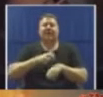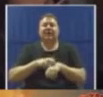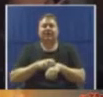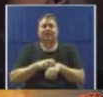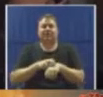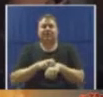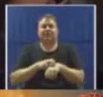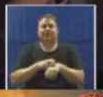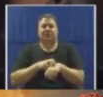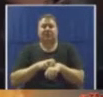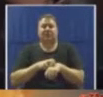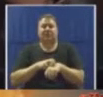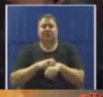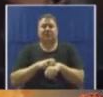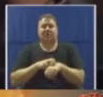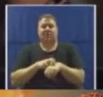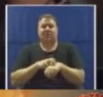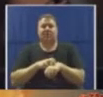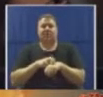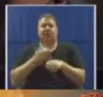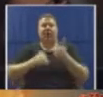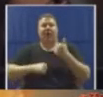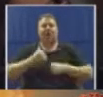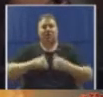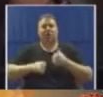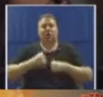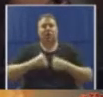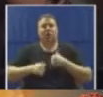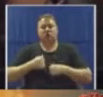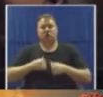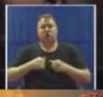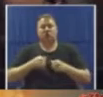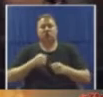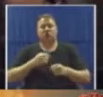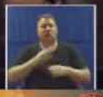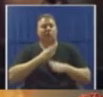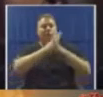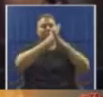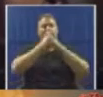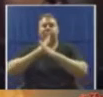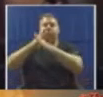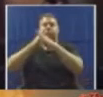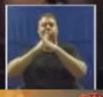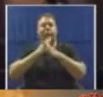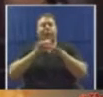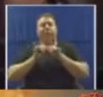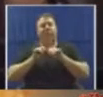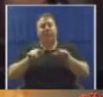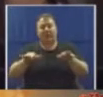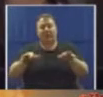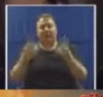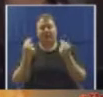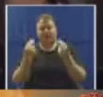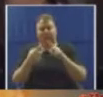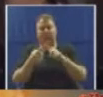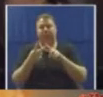effective collective action to fight against pandemic, address gaps in the current legal